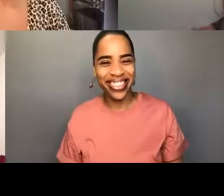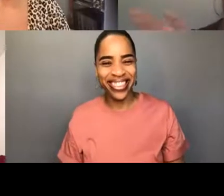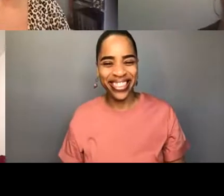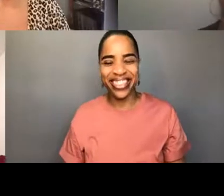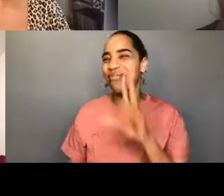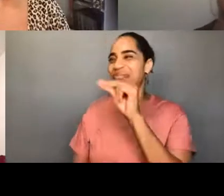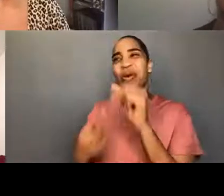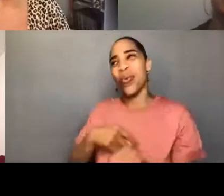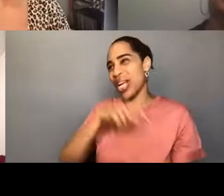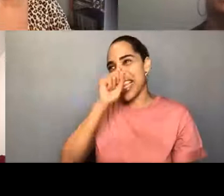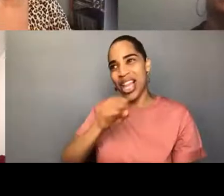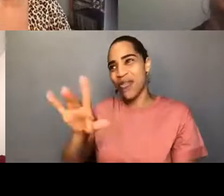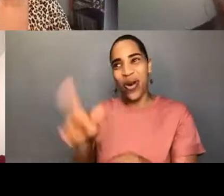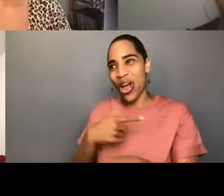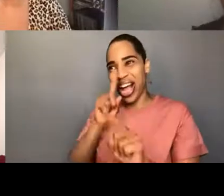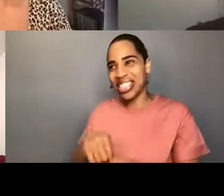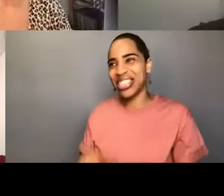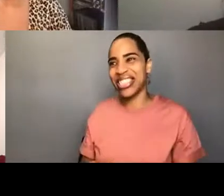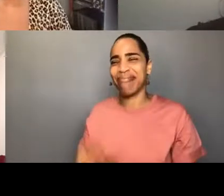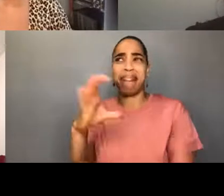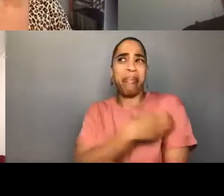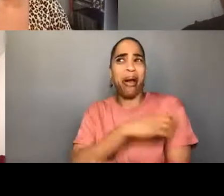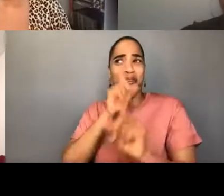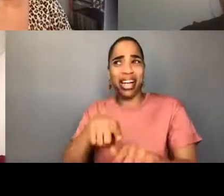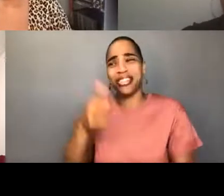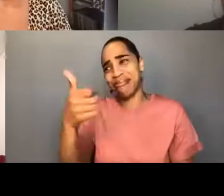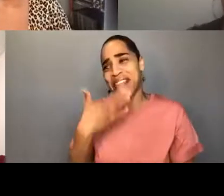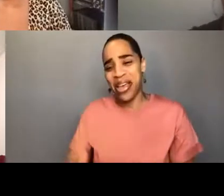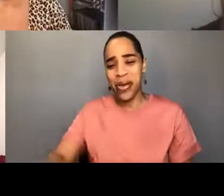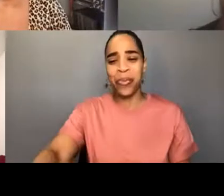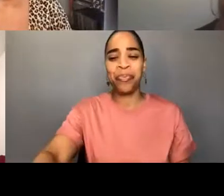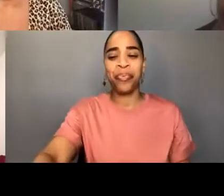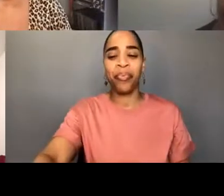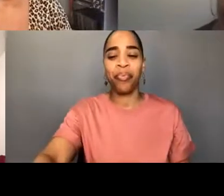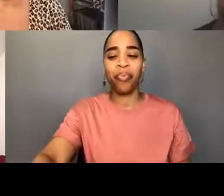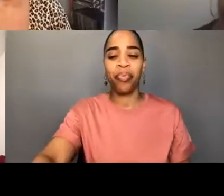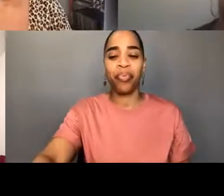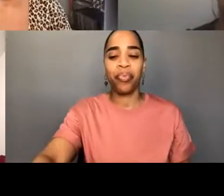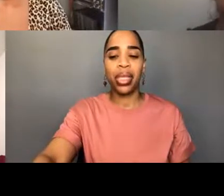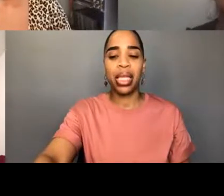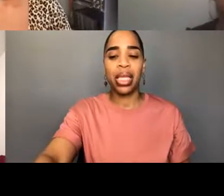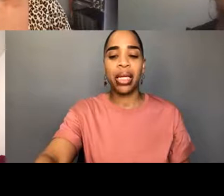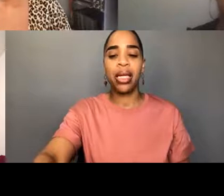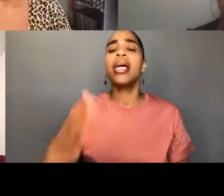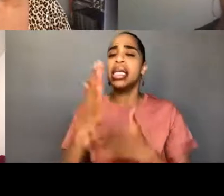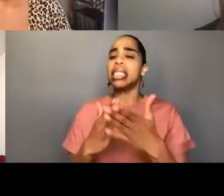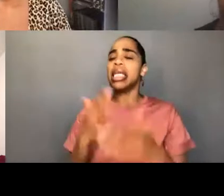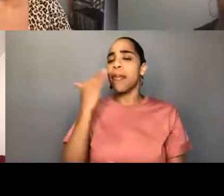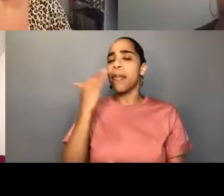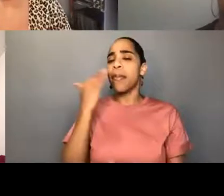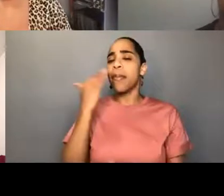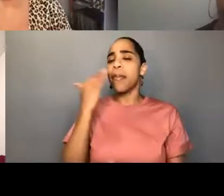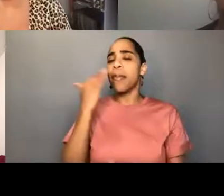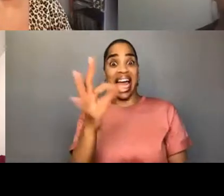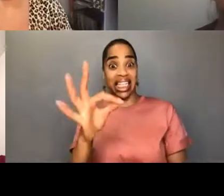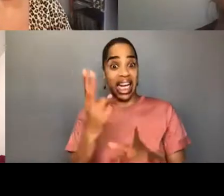No, we love your long answers. That was so powerful, thank you. So as some may know, the 1619 Project has been used to